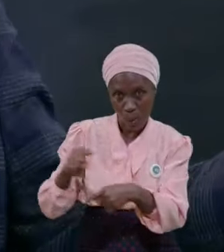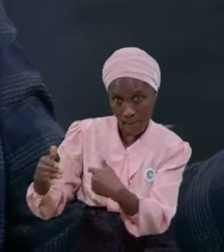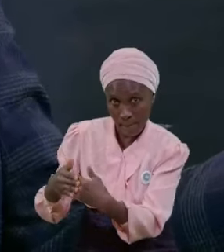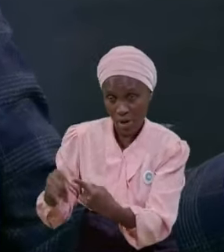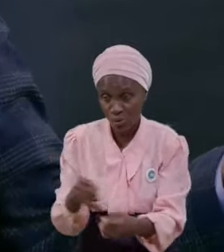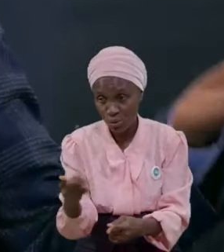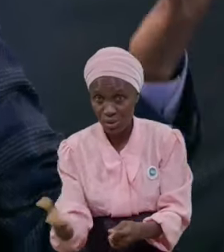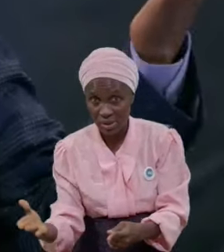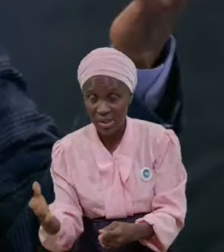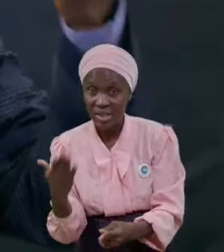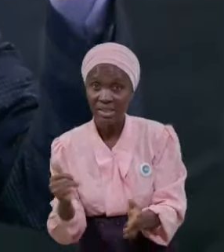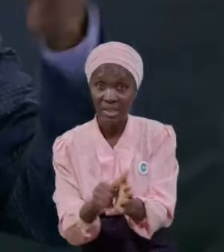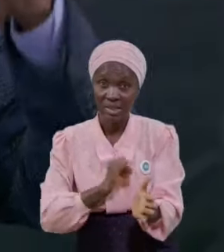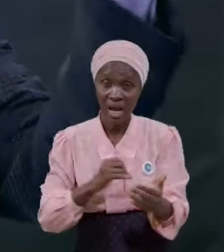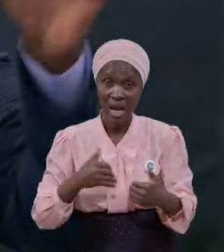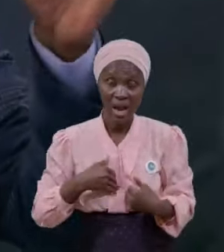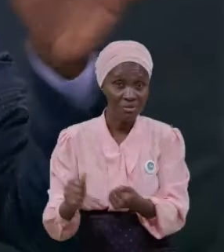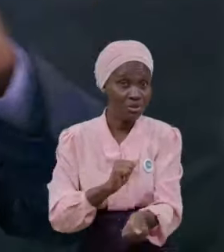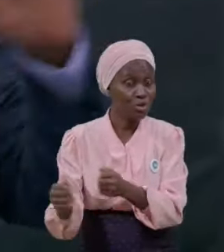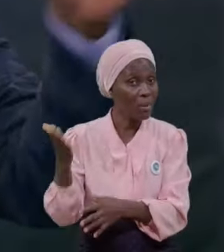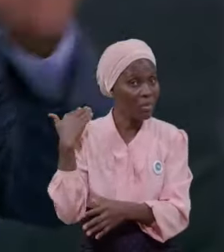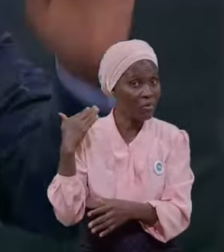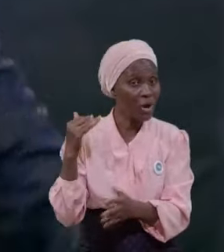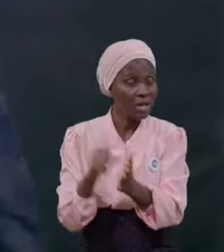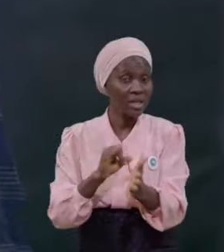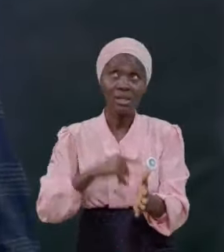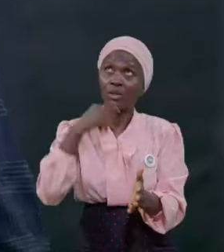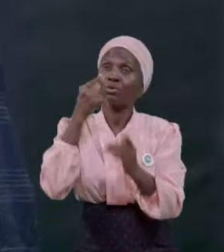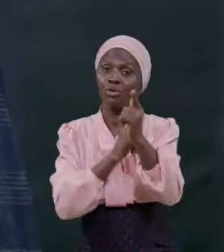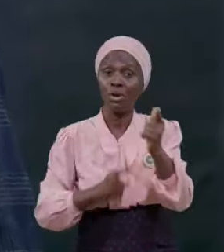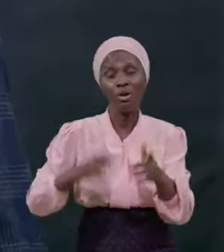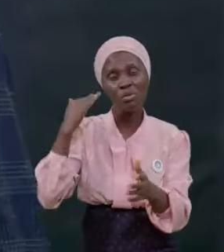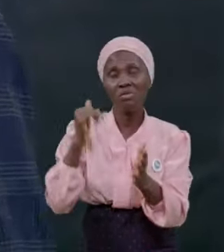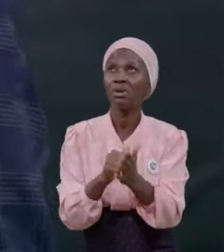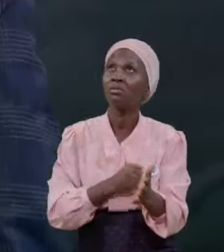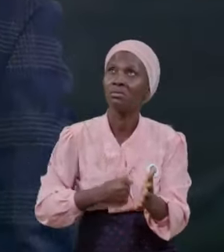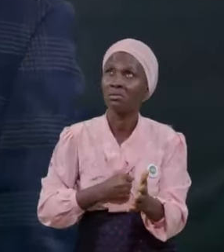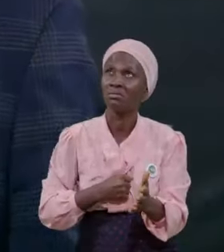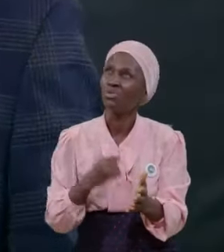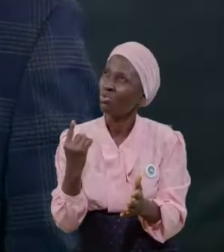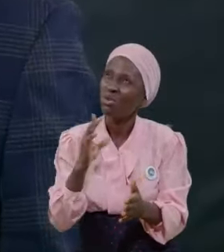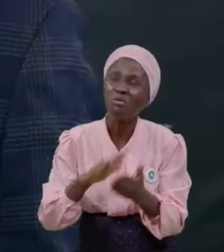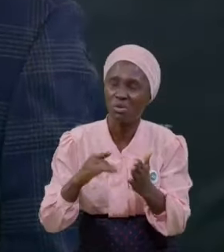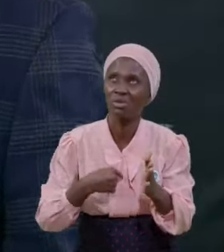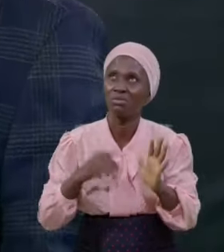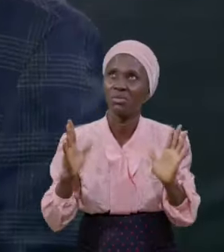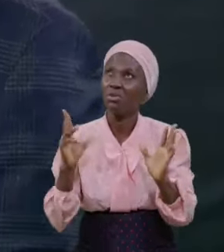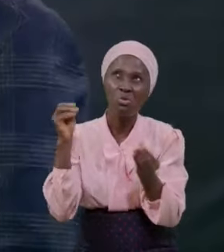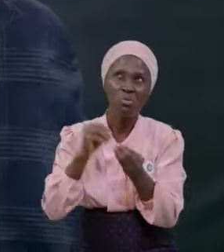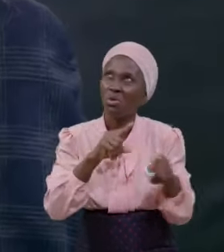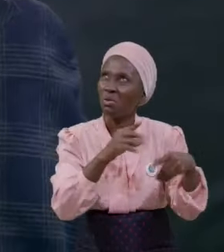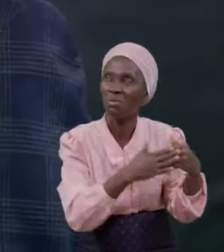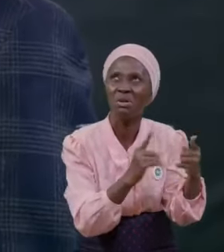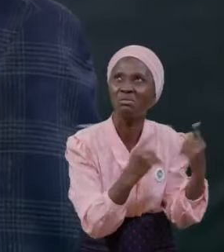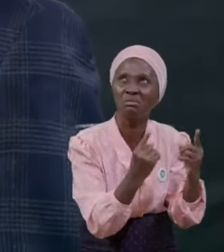the Lord, Lord, just forgive me. No more of that thing. No more of that place. No more of